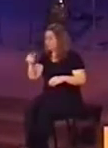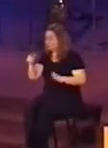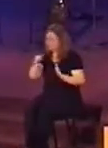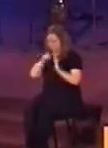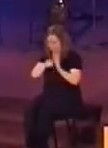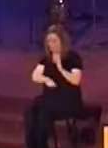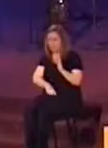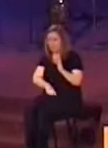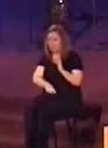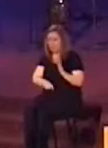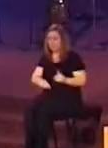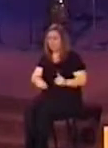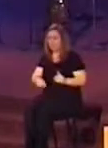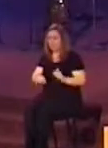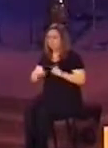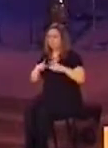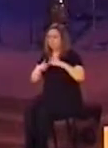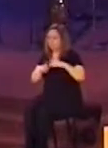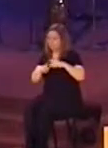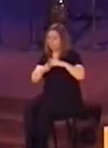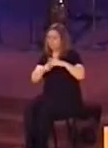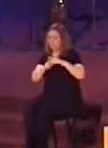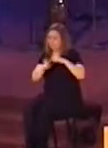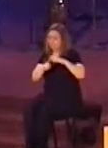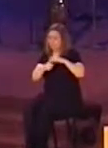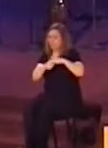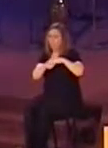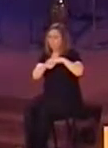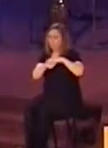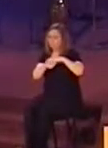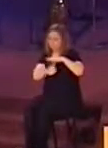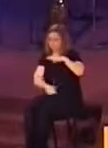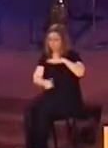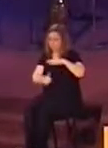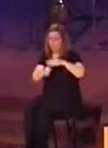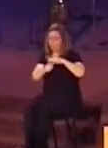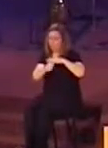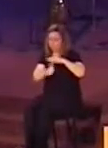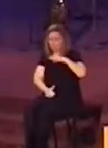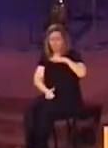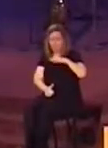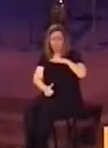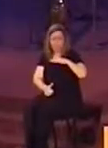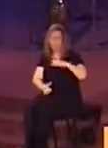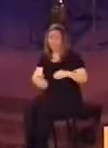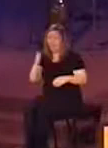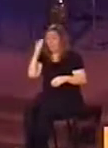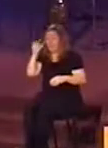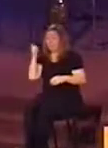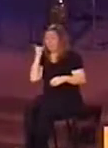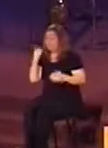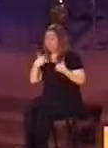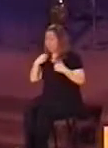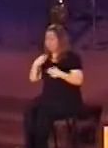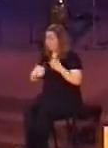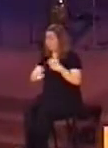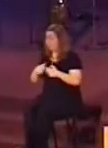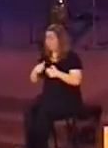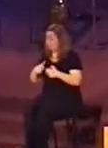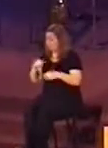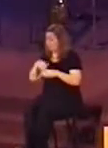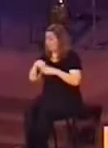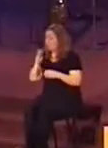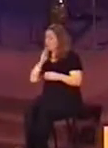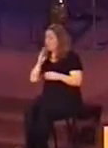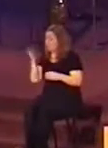the process of drowning, right? I don't know if you've ever had any problems in water, maybe swimming. And what is, you know, you watch TV shows or something